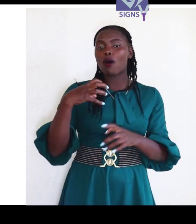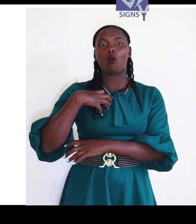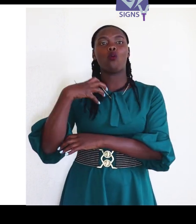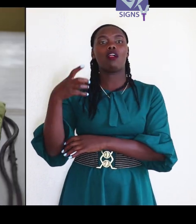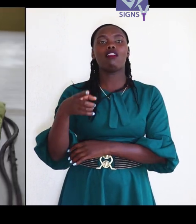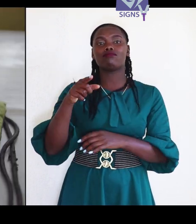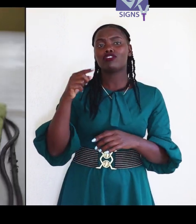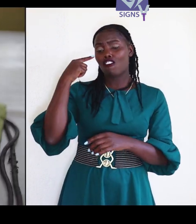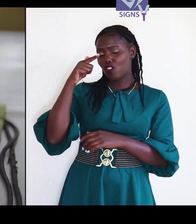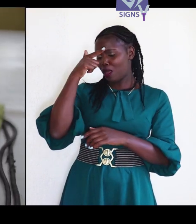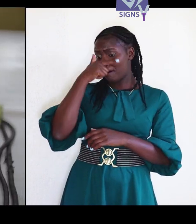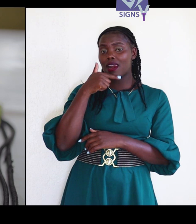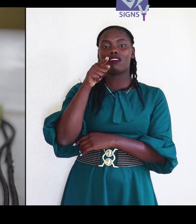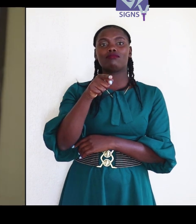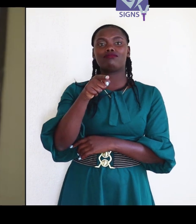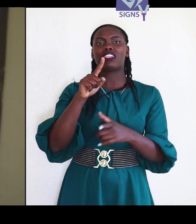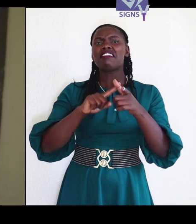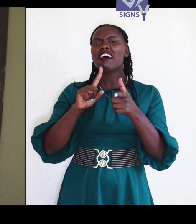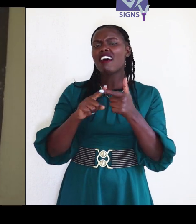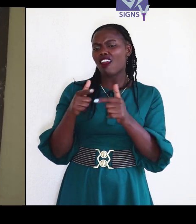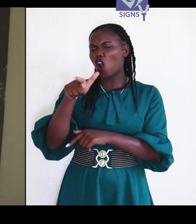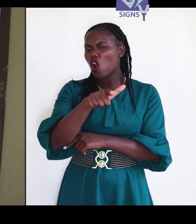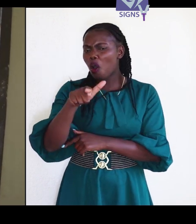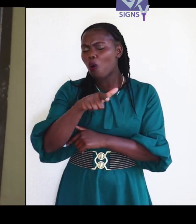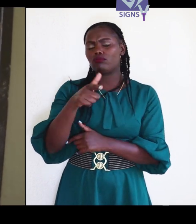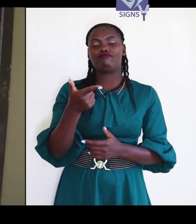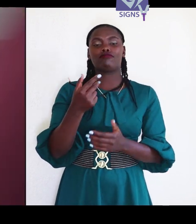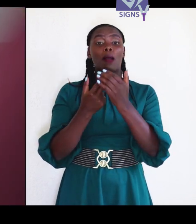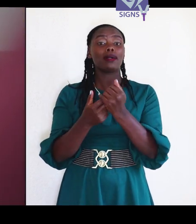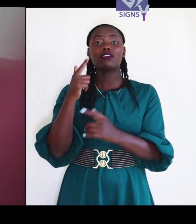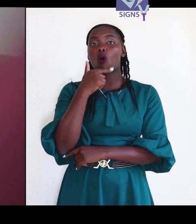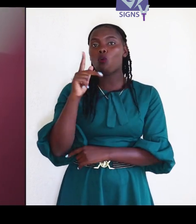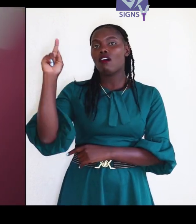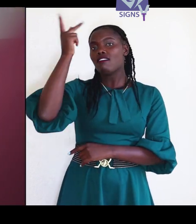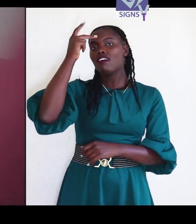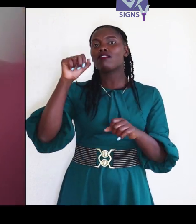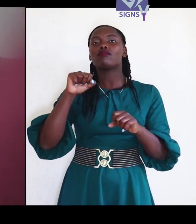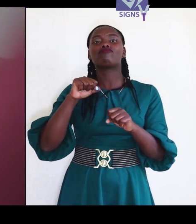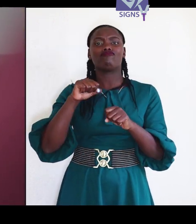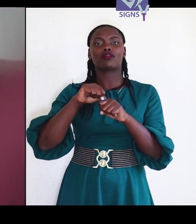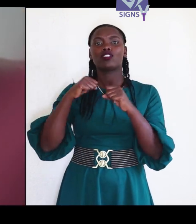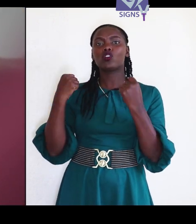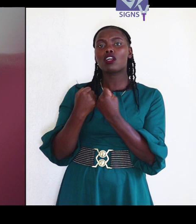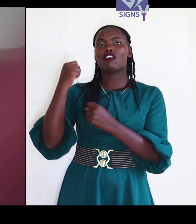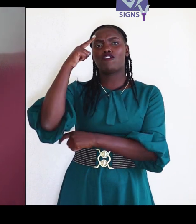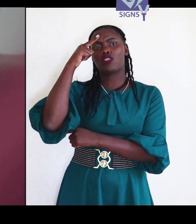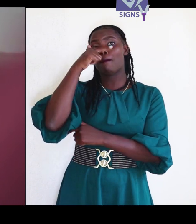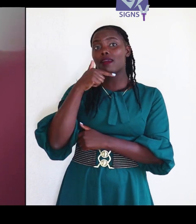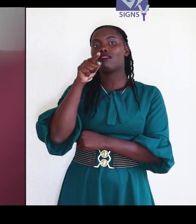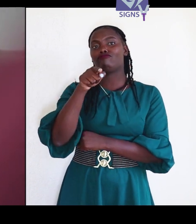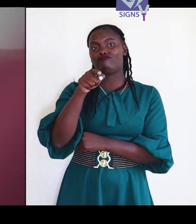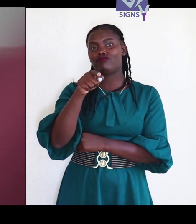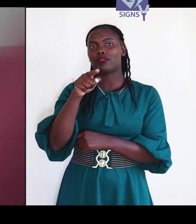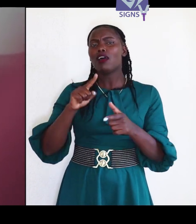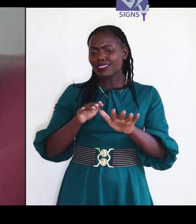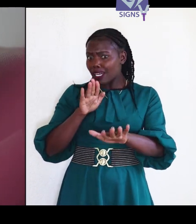for the Blind, initially to serve only male trainees who are taught orientation and mobility, braille literacy,